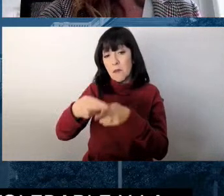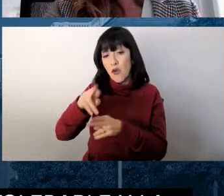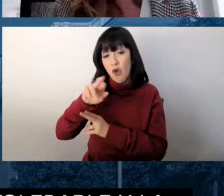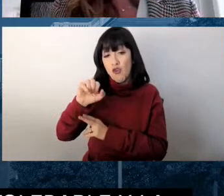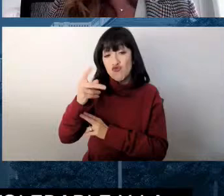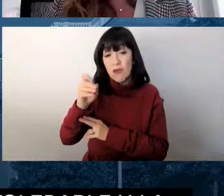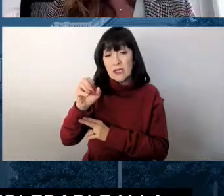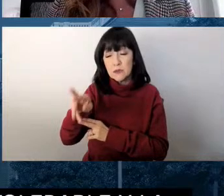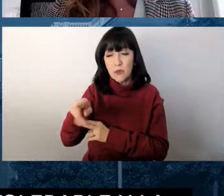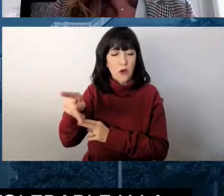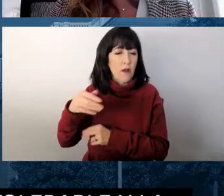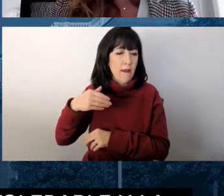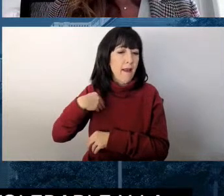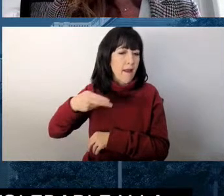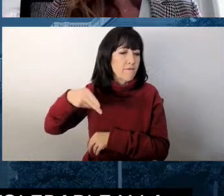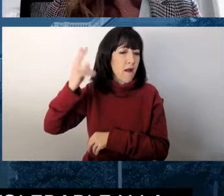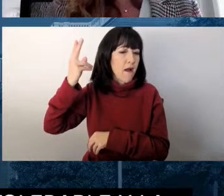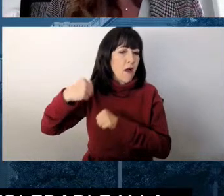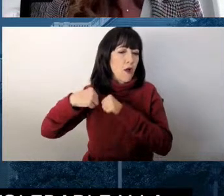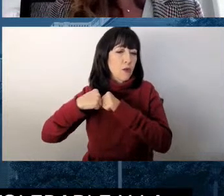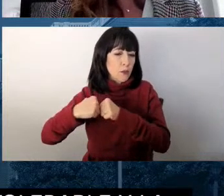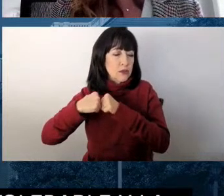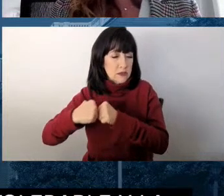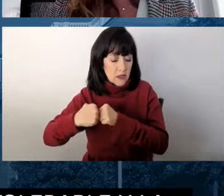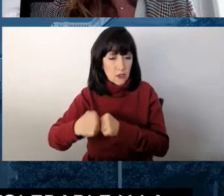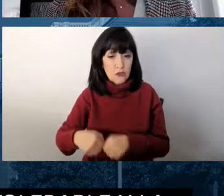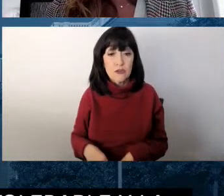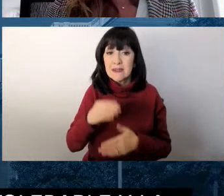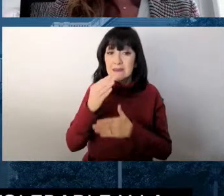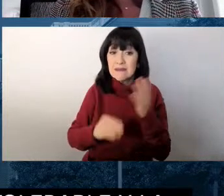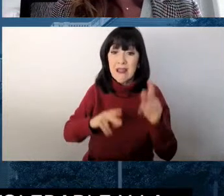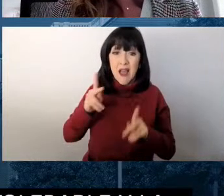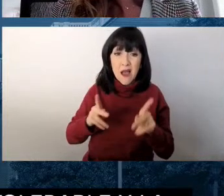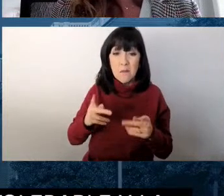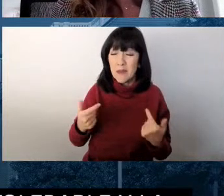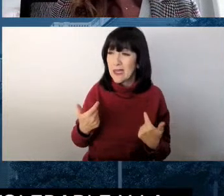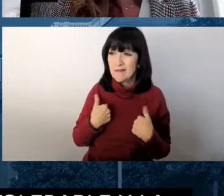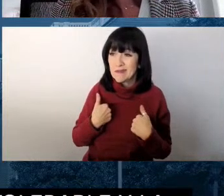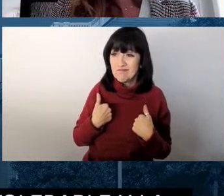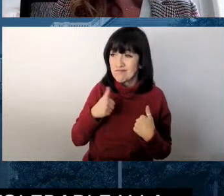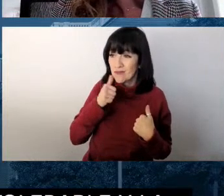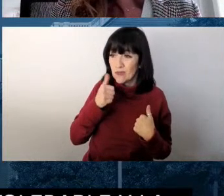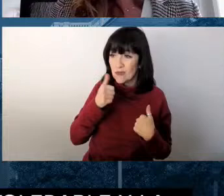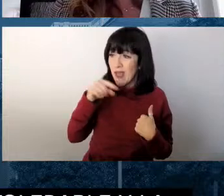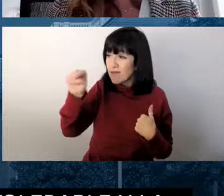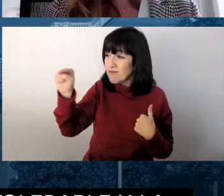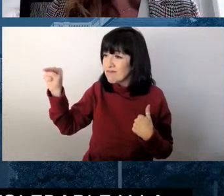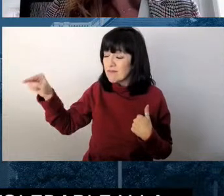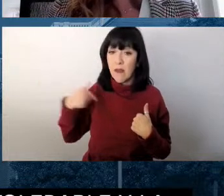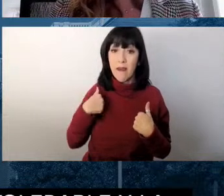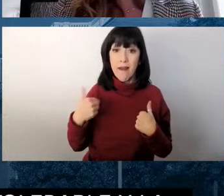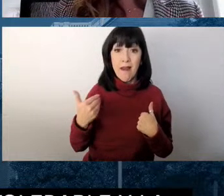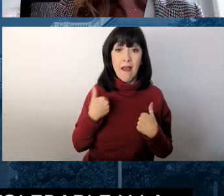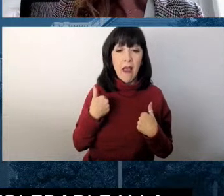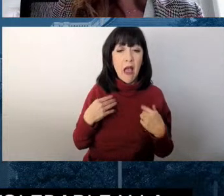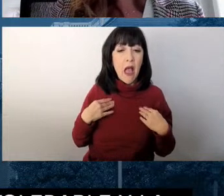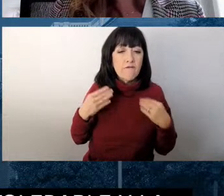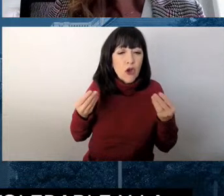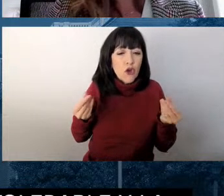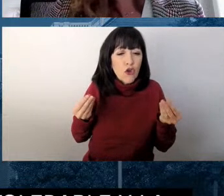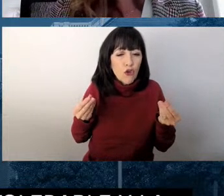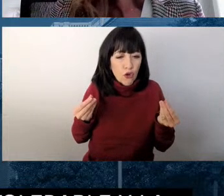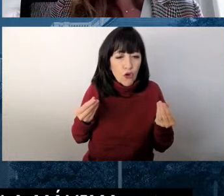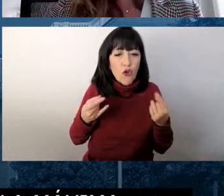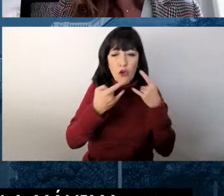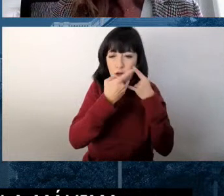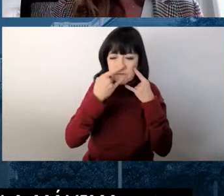we've talked about cloth masks. They do provide the least protection, especially if it's single layered and doesn't have a